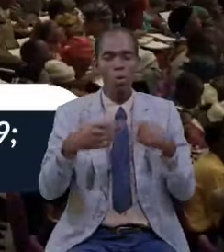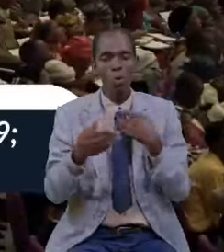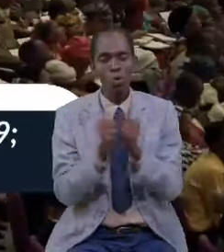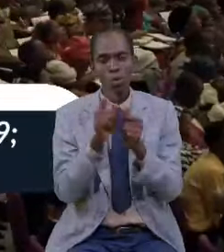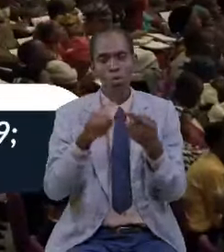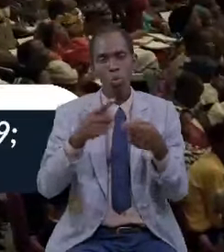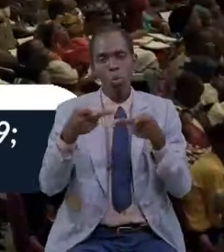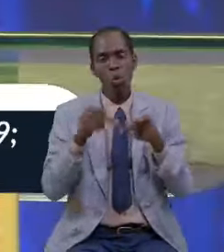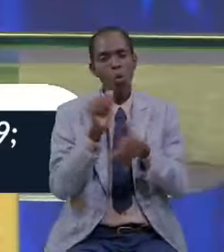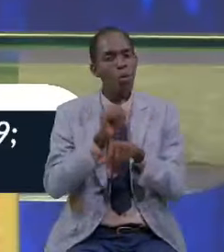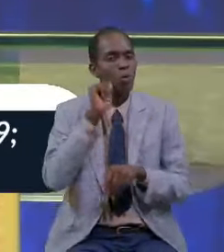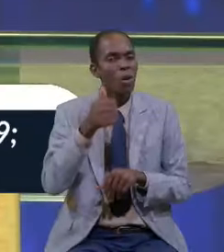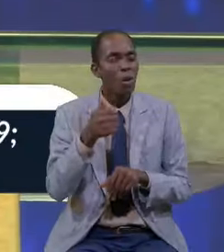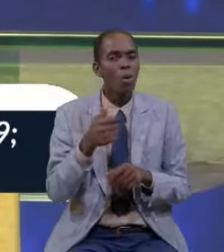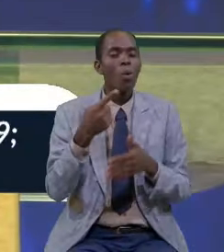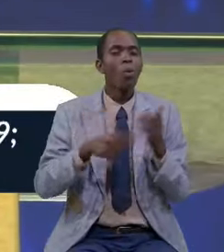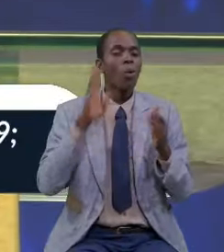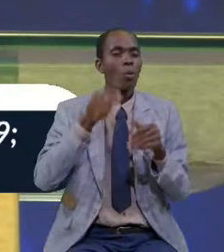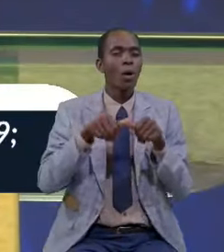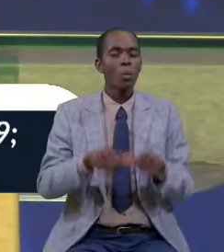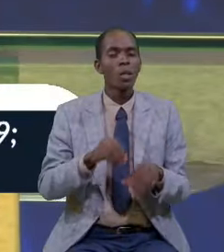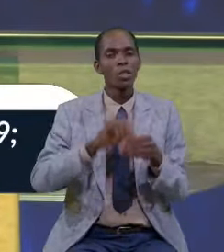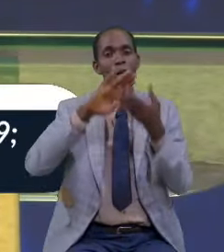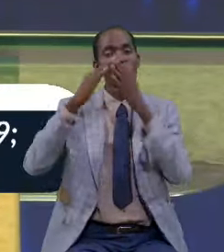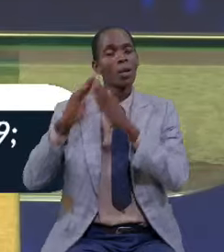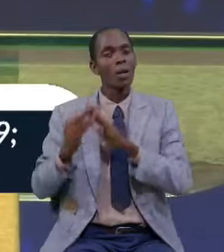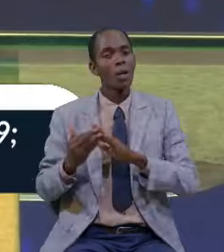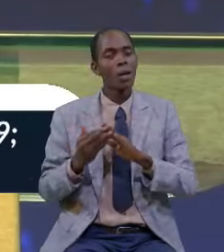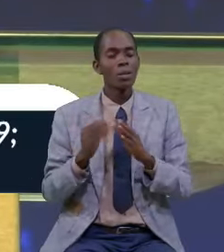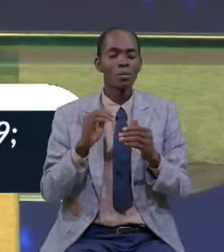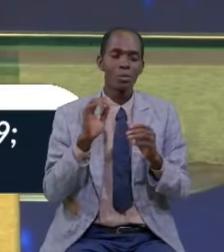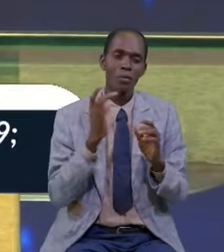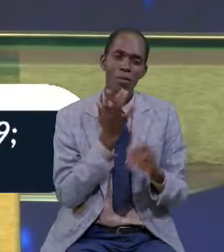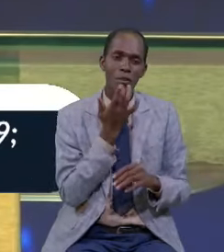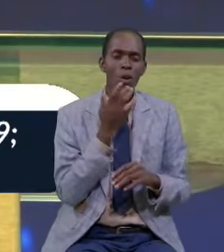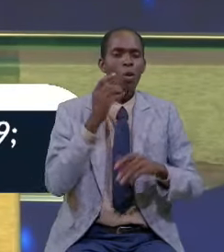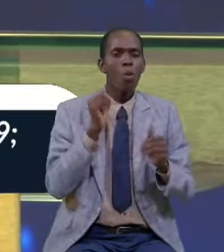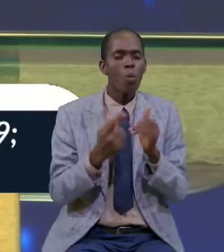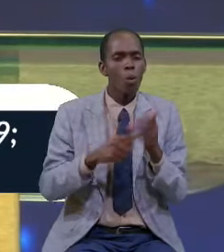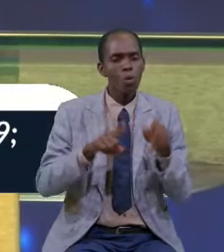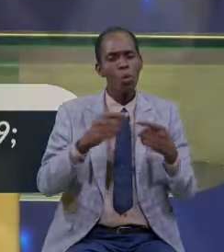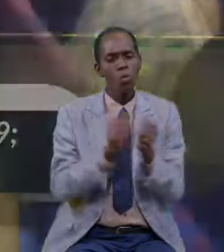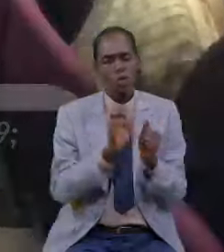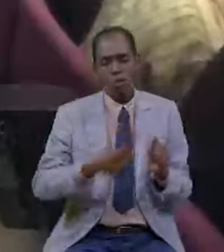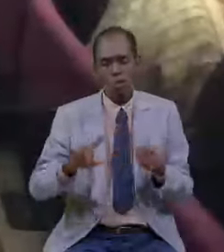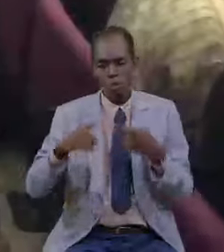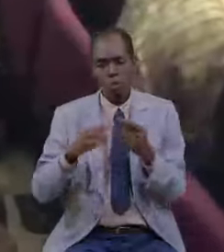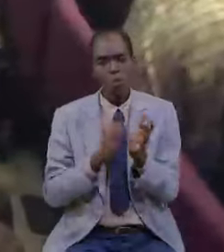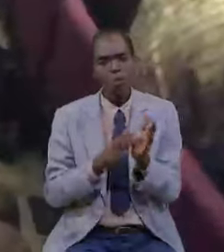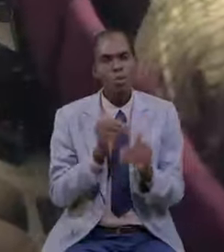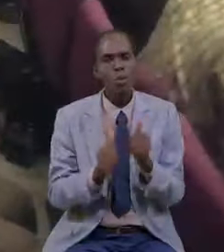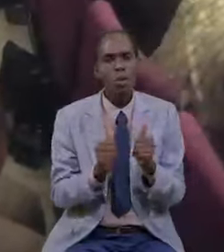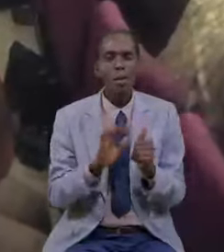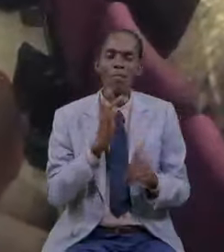was going to be your community. Upon your children going to school. Upon your wife going to